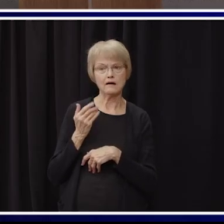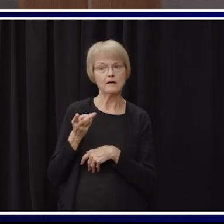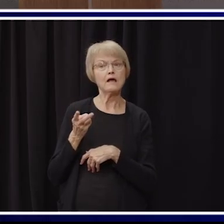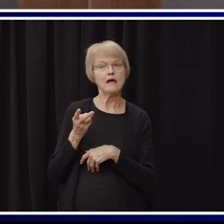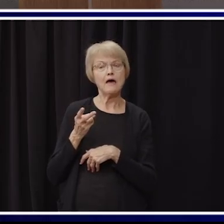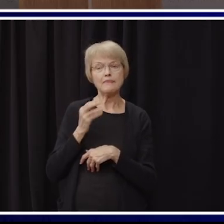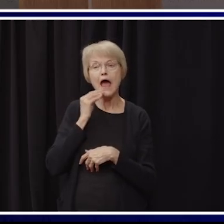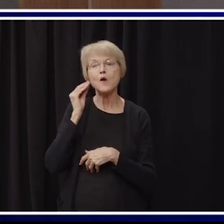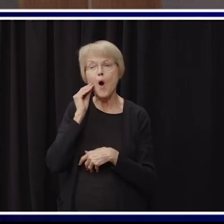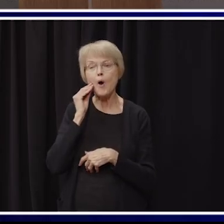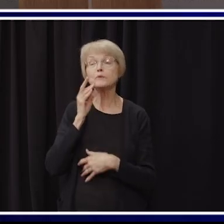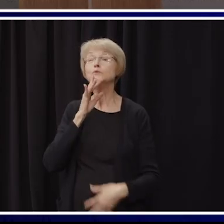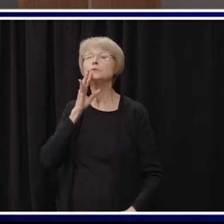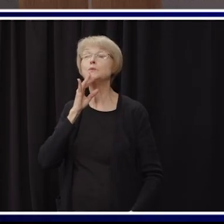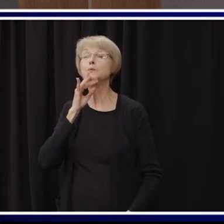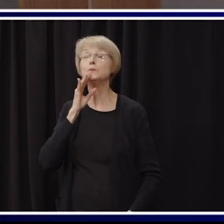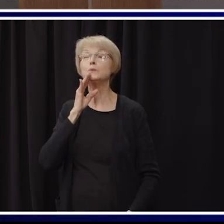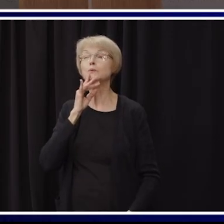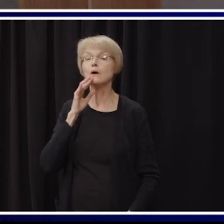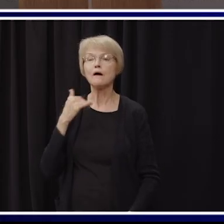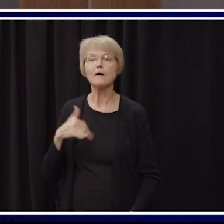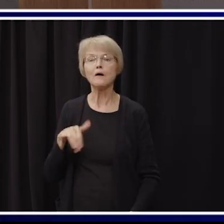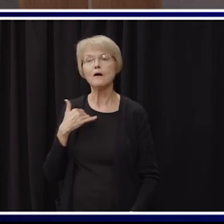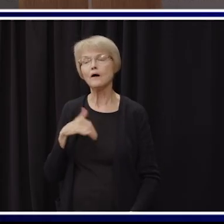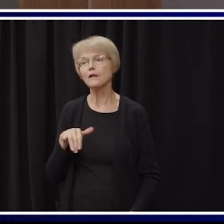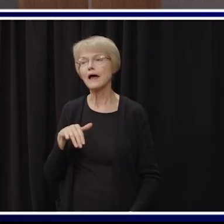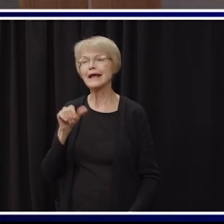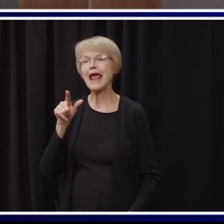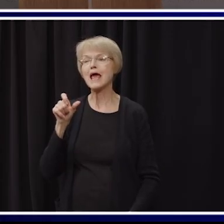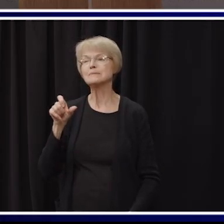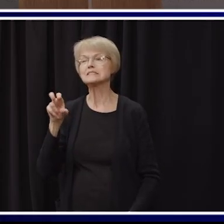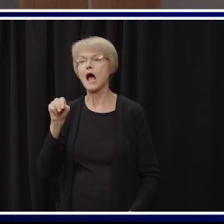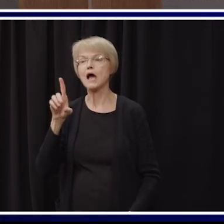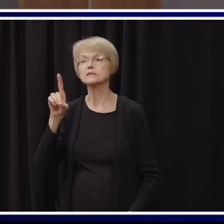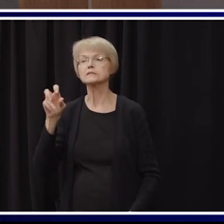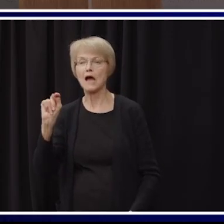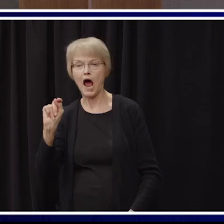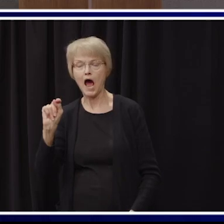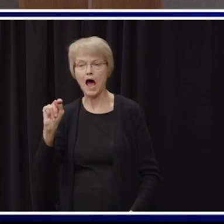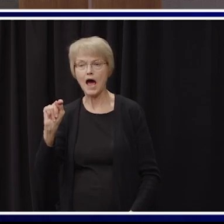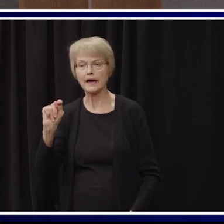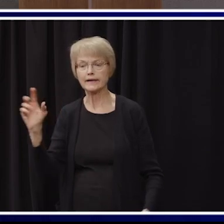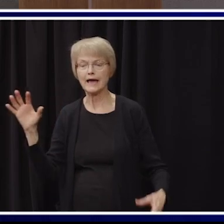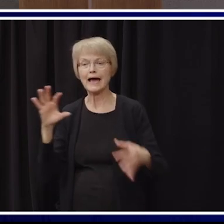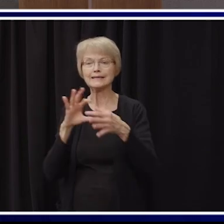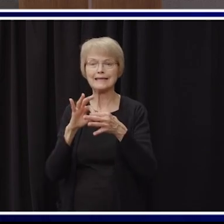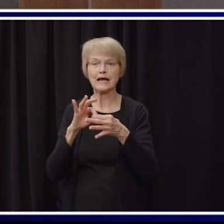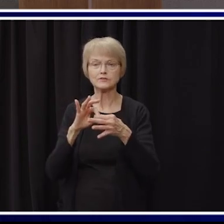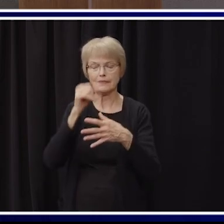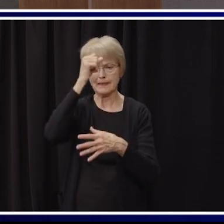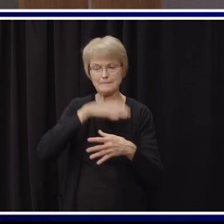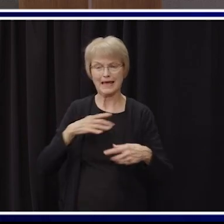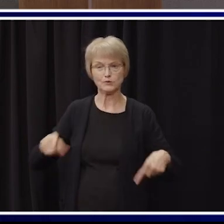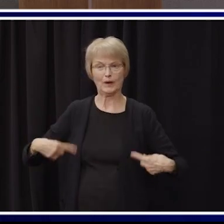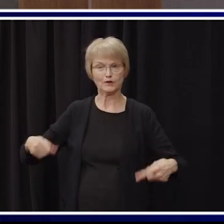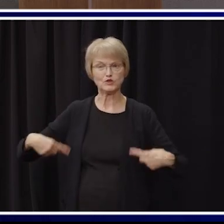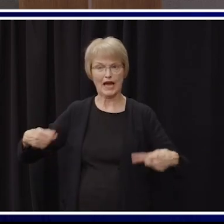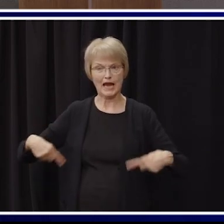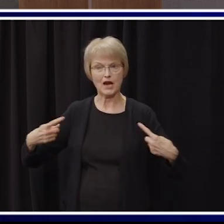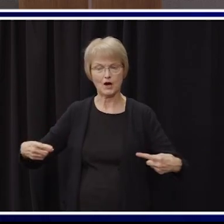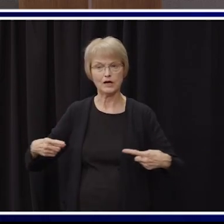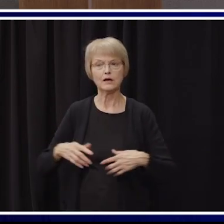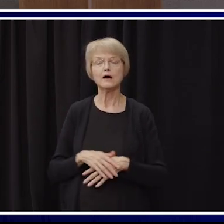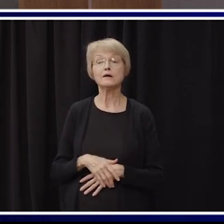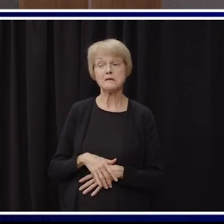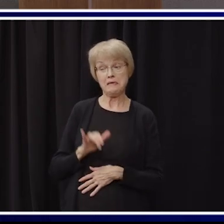voice-activated features. So we were able to use an Amazon Dot and attach it to a gentleman's wheelchair. He was able